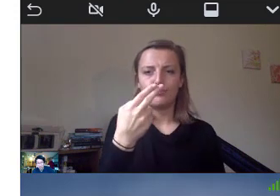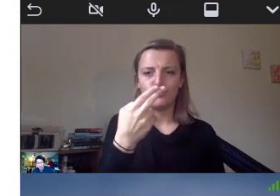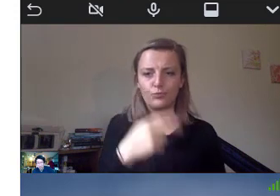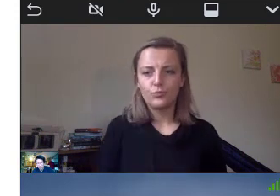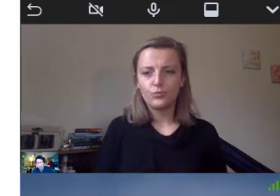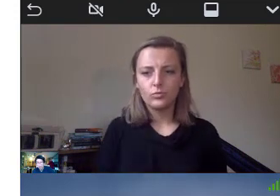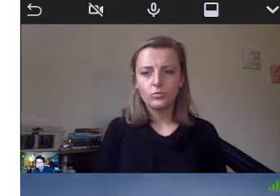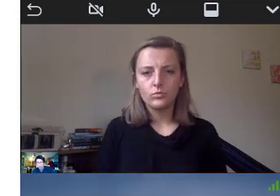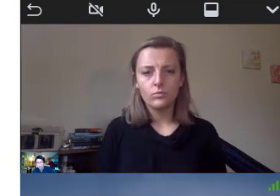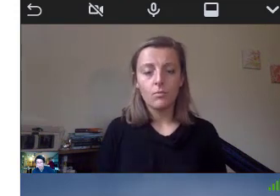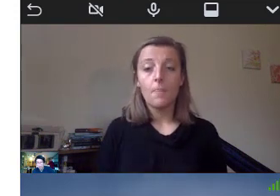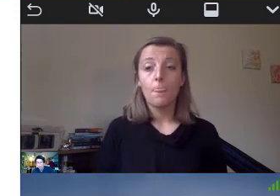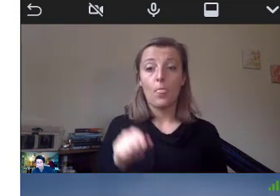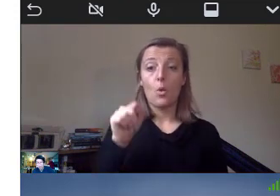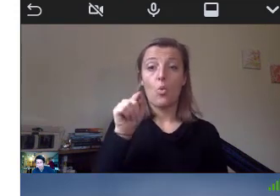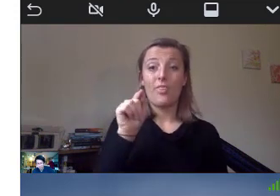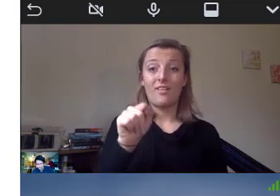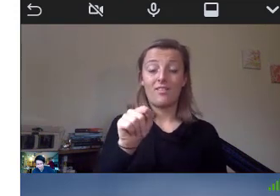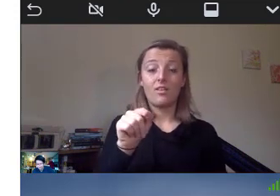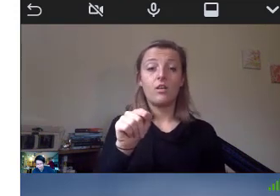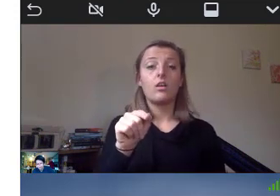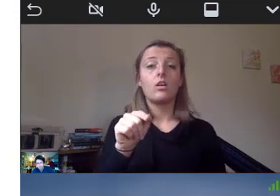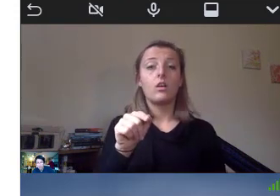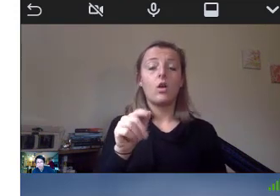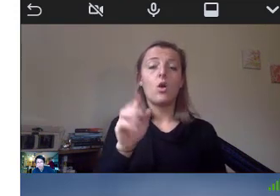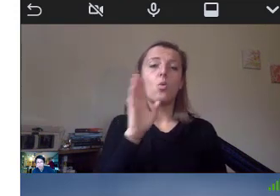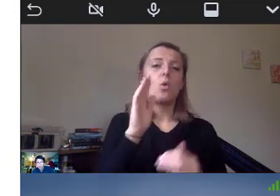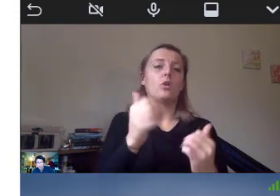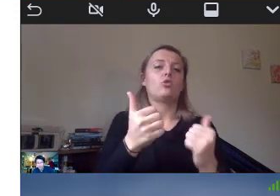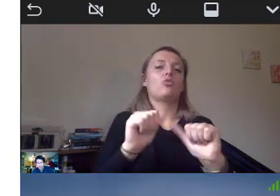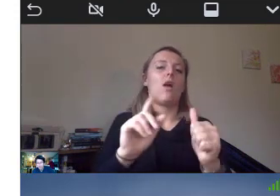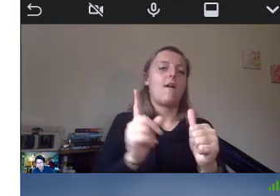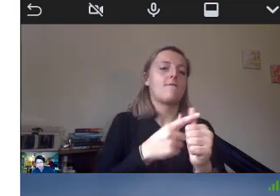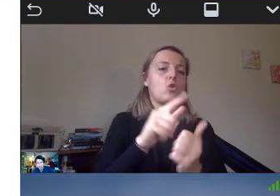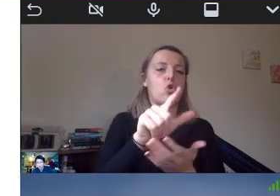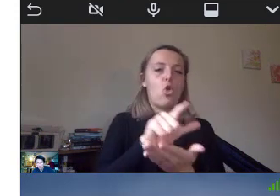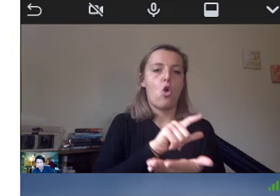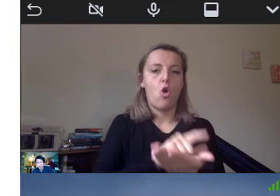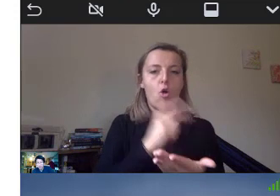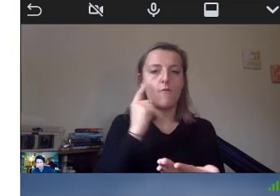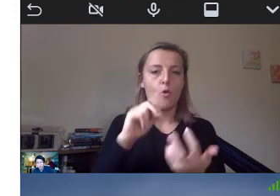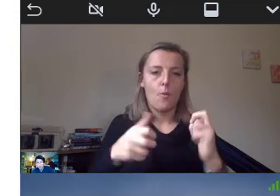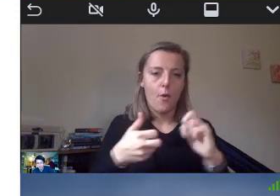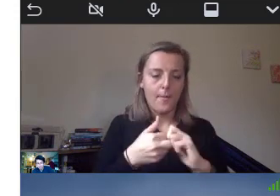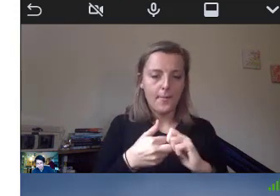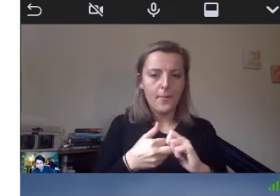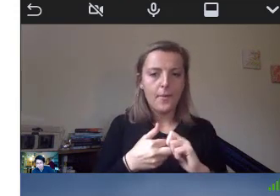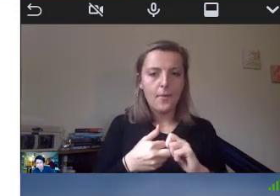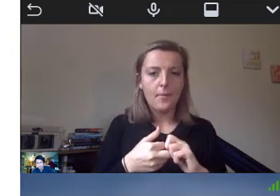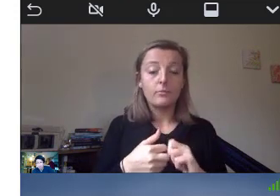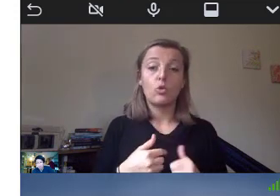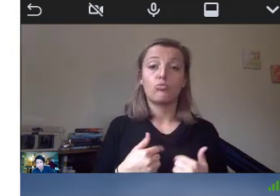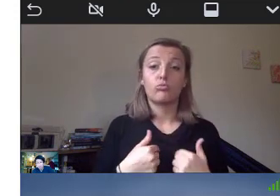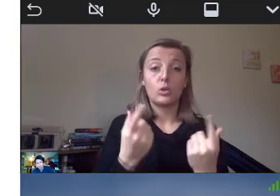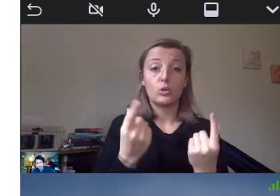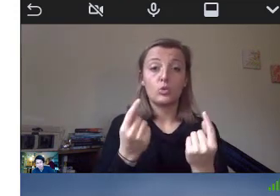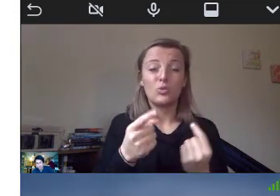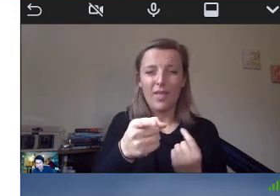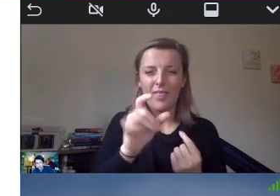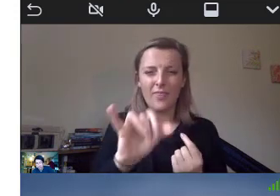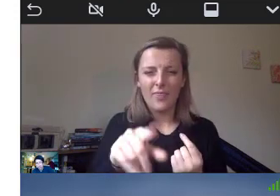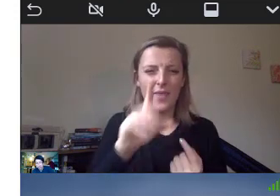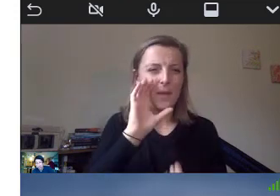here, right? So we're going to try to do a first law on the problem. So I've drawn, or at least I took a sketch from the textbook that shows